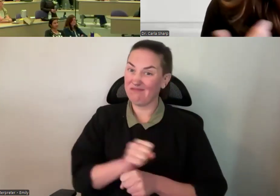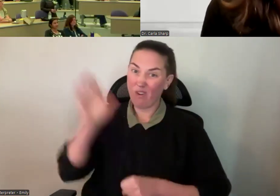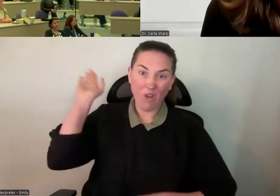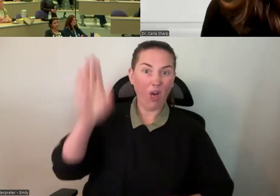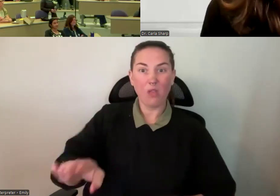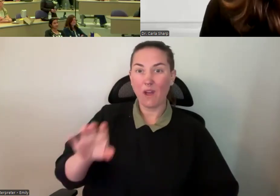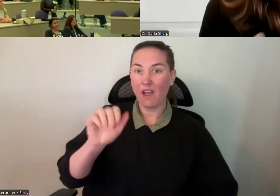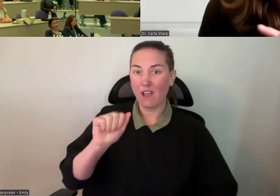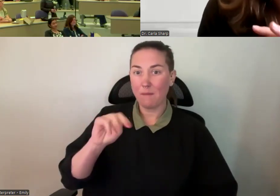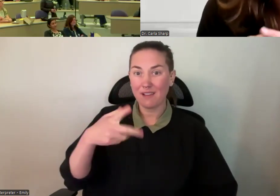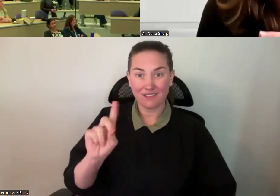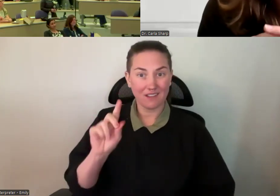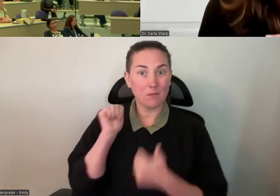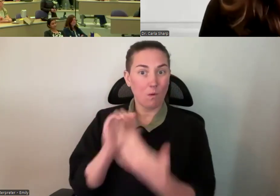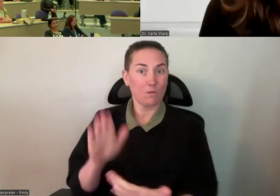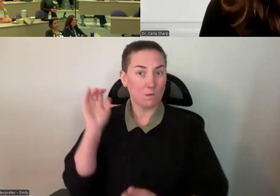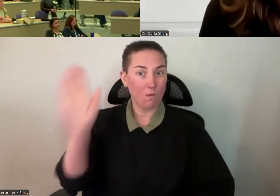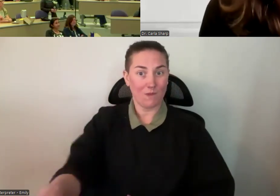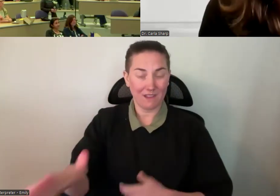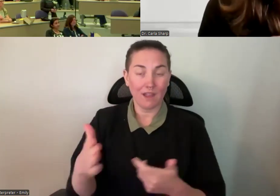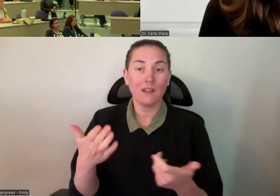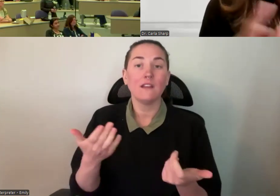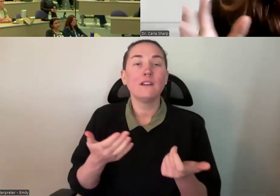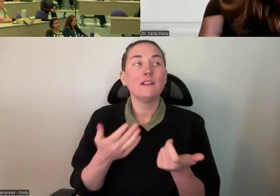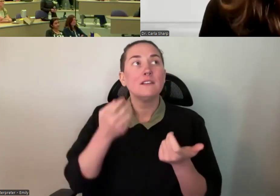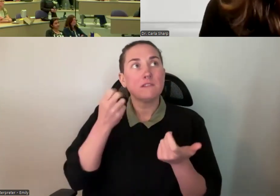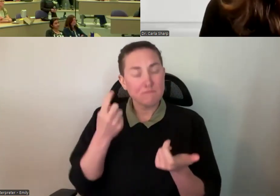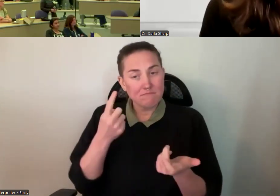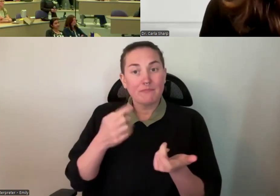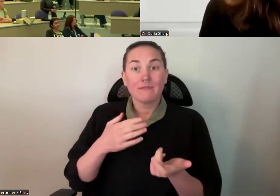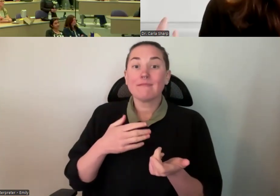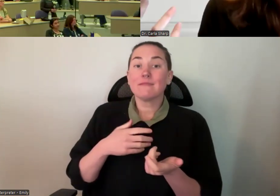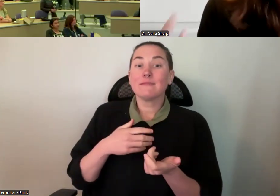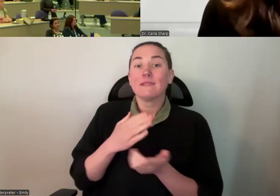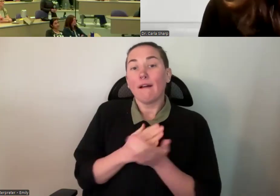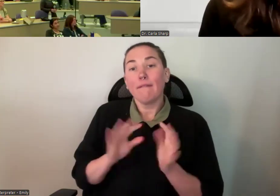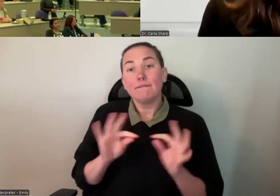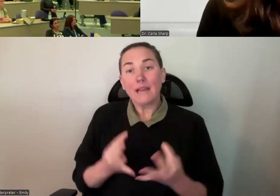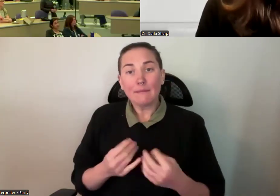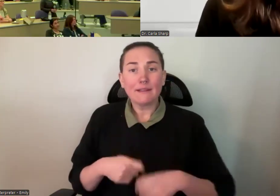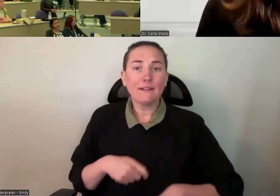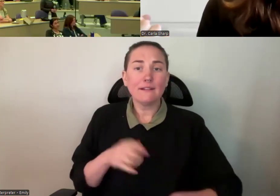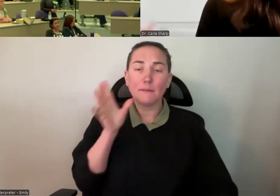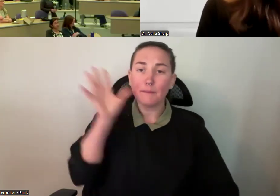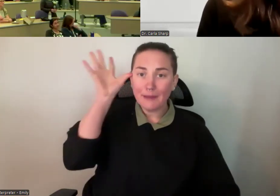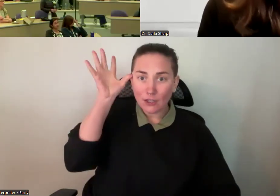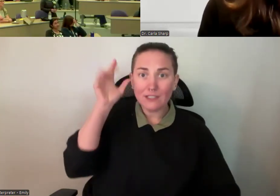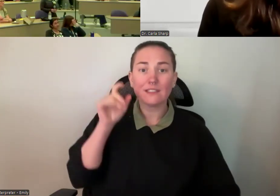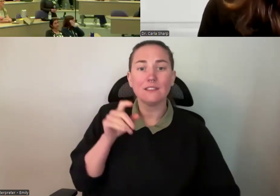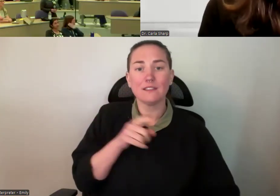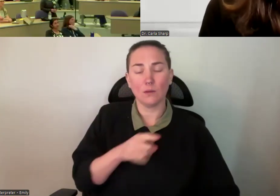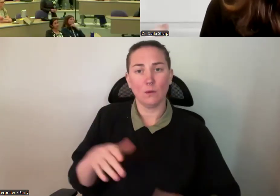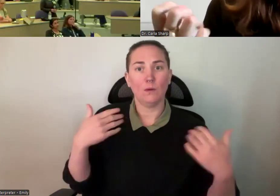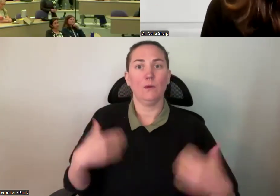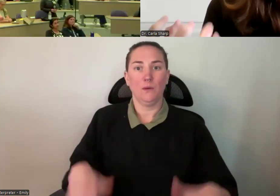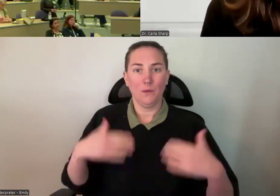AMPD approach. And I can tell you that I have families, parents, who get very